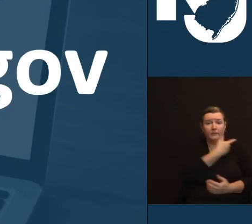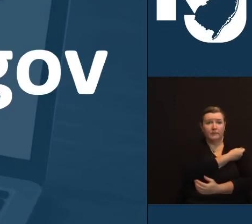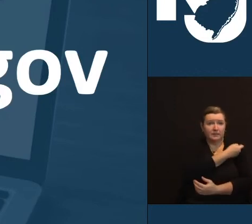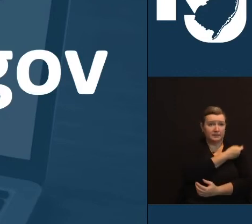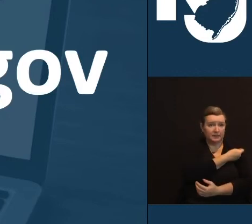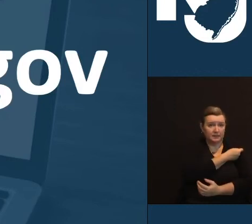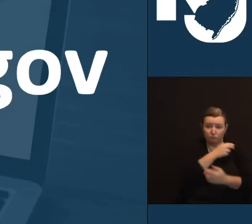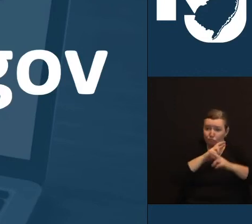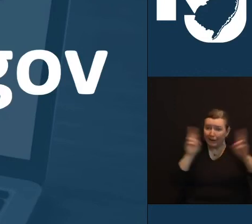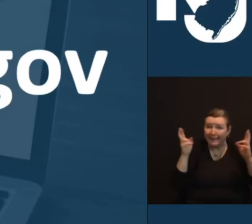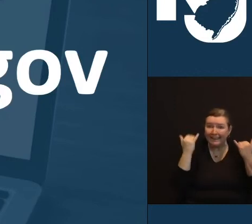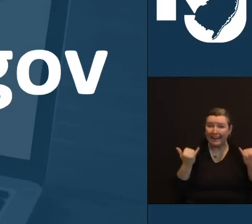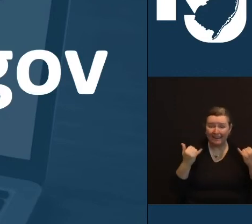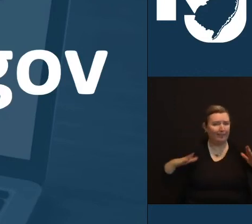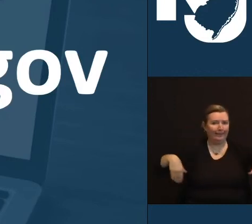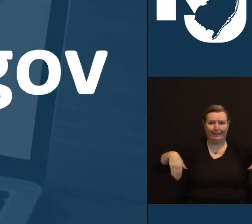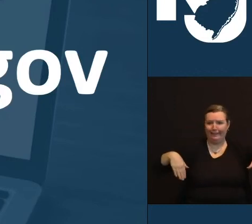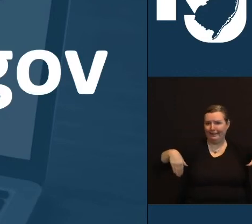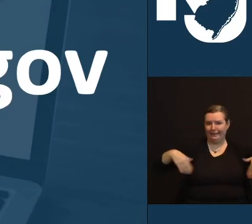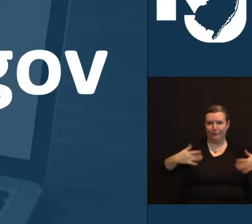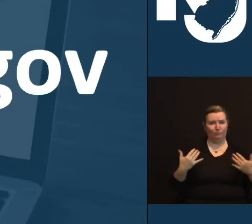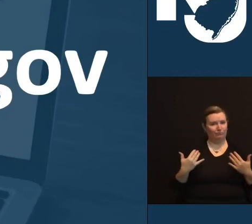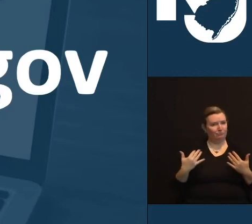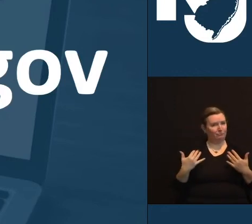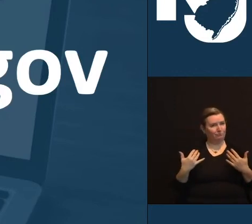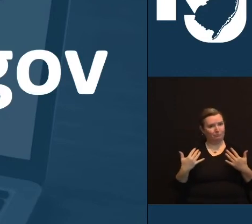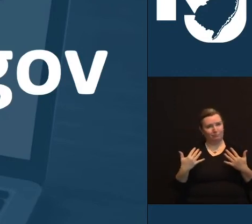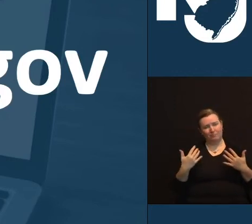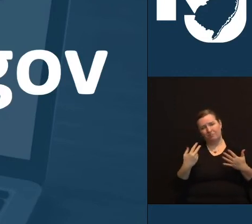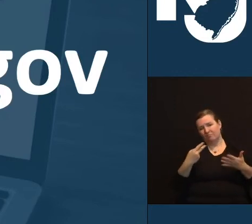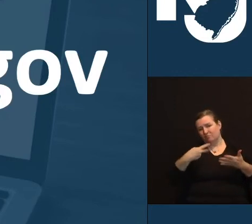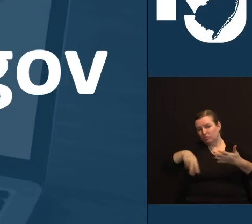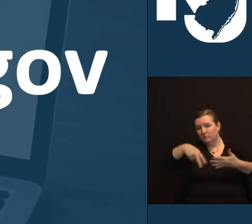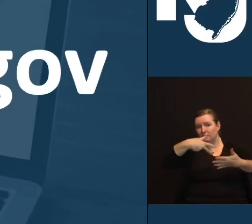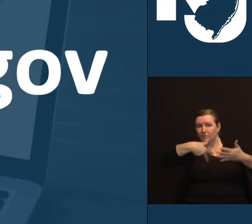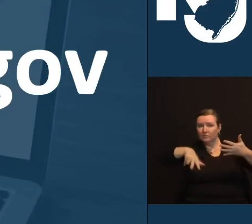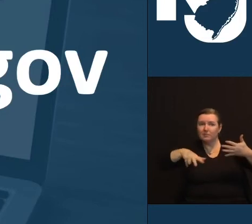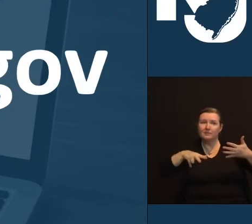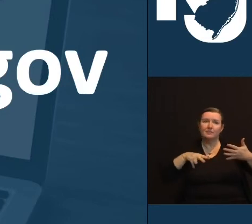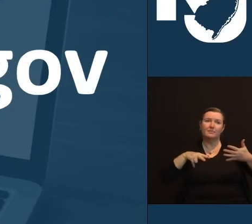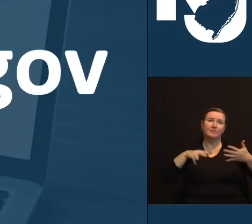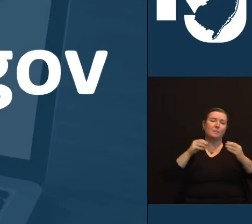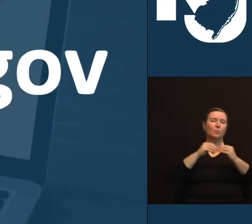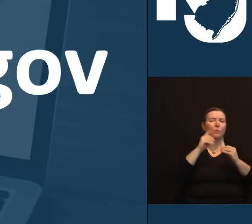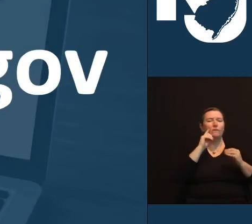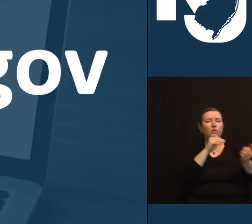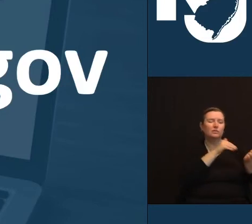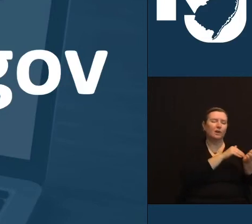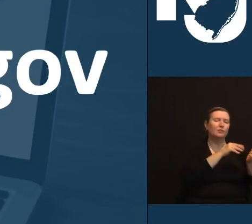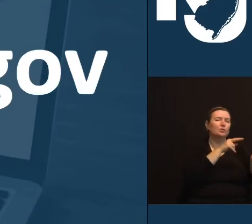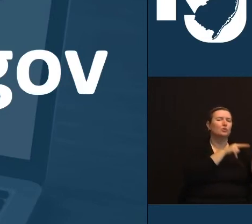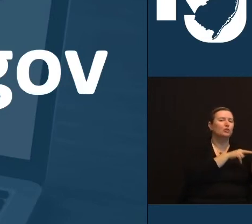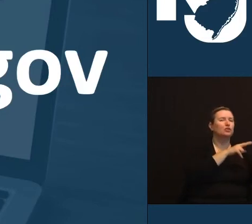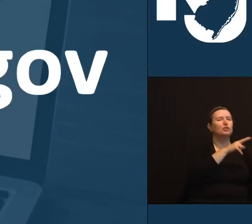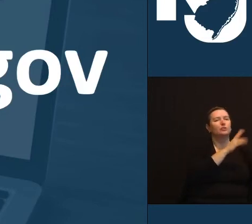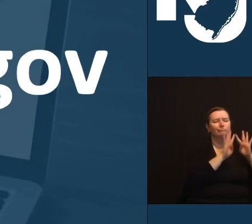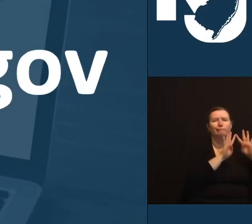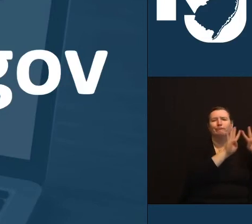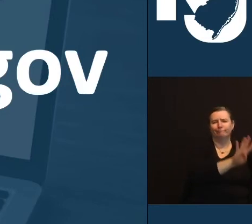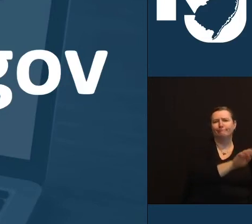ready for distribution to our healthcare workers, and months away, realistically, from a vaccine being readily available for public